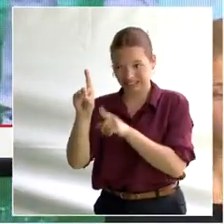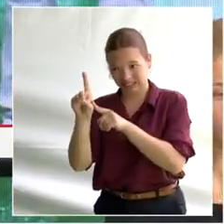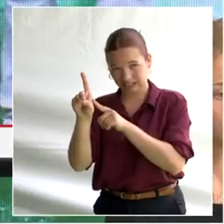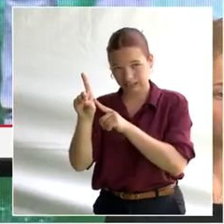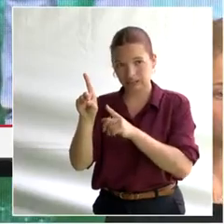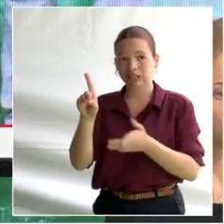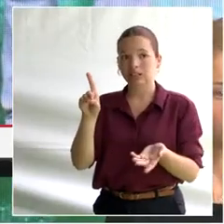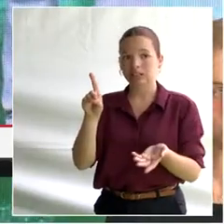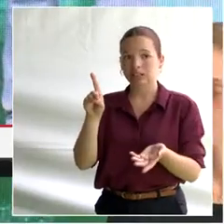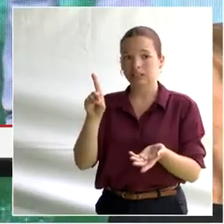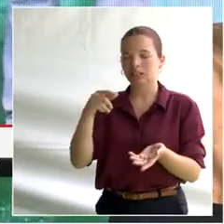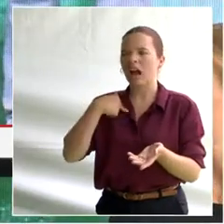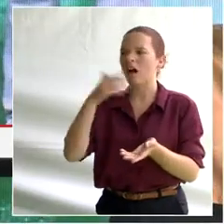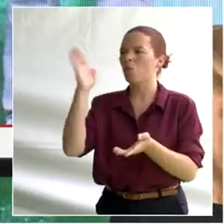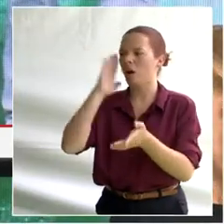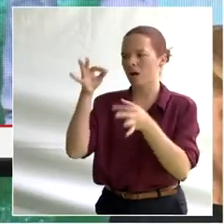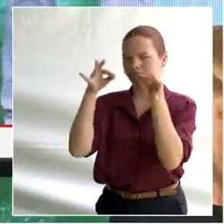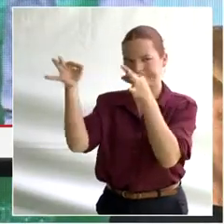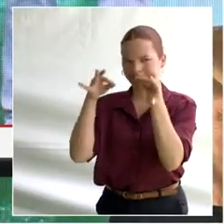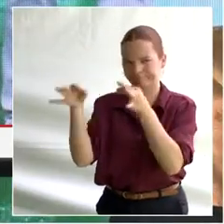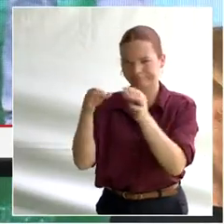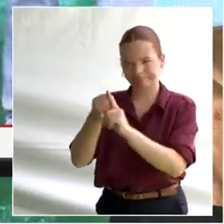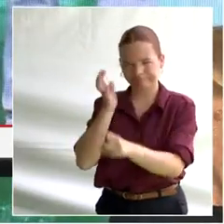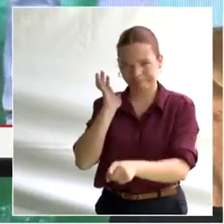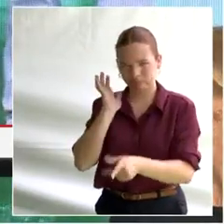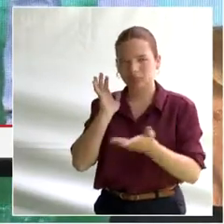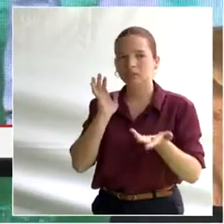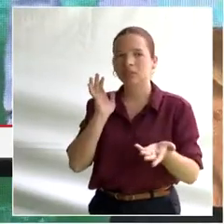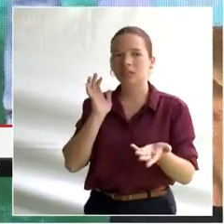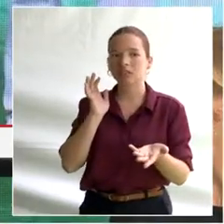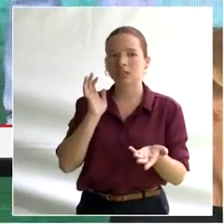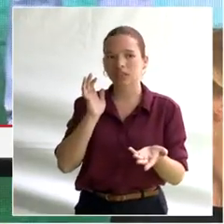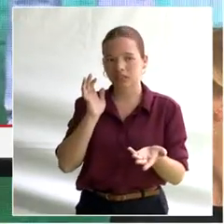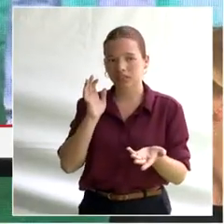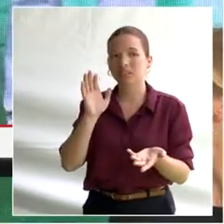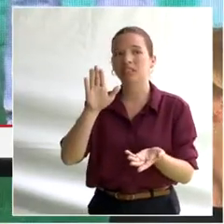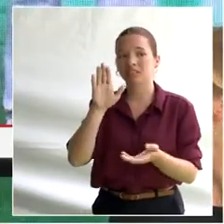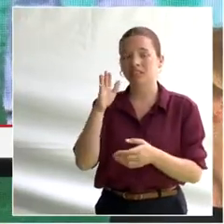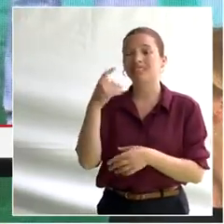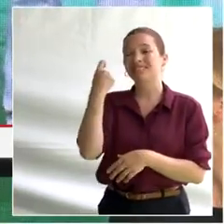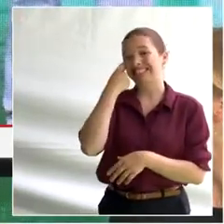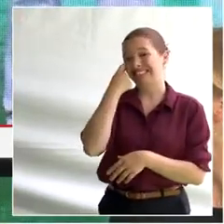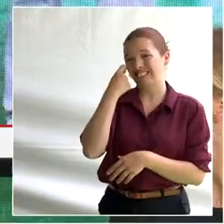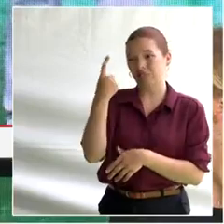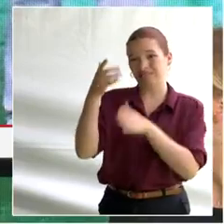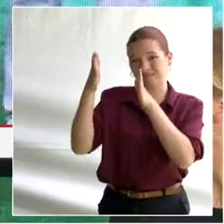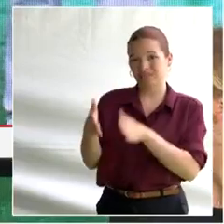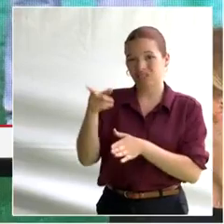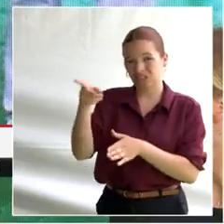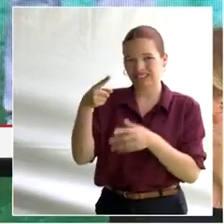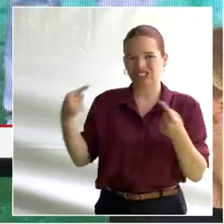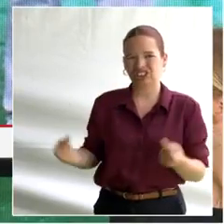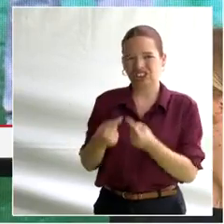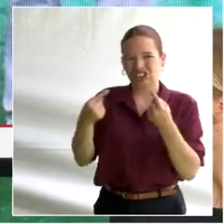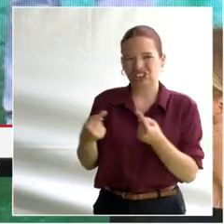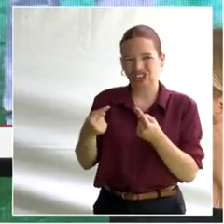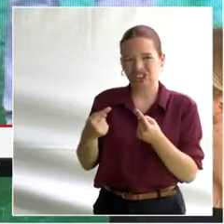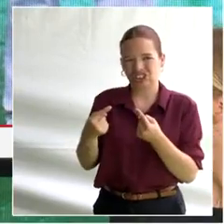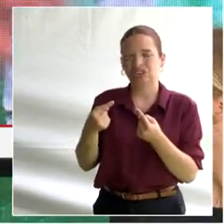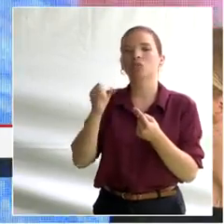Jennifer Brady, that she's recovering from an injury. So she has a special ranking, and she will play specially in the